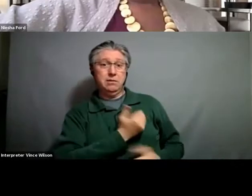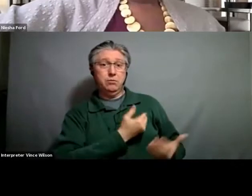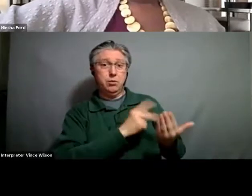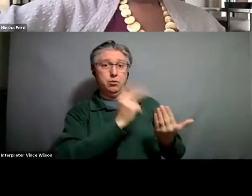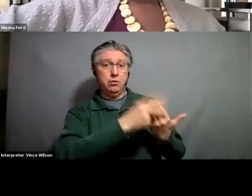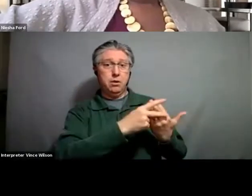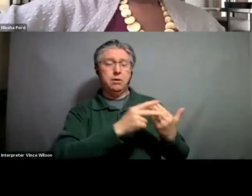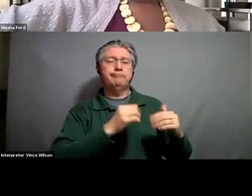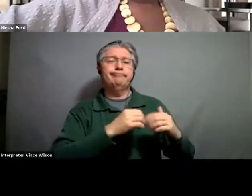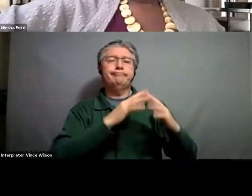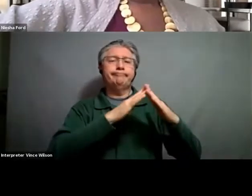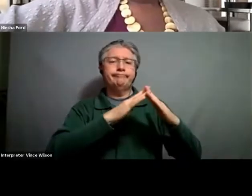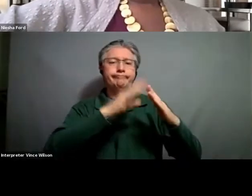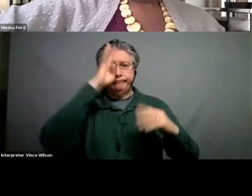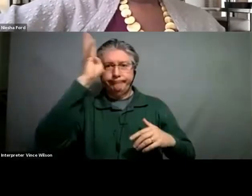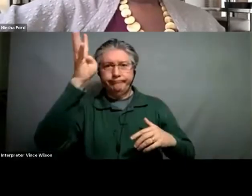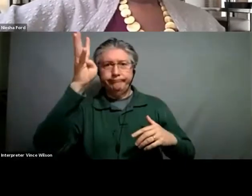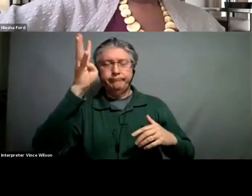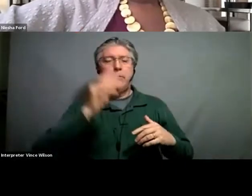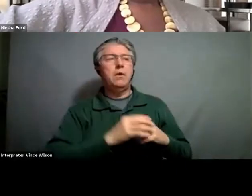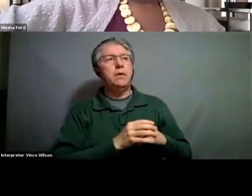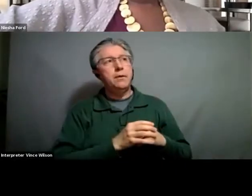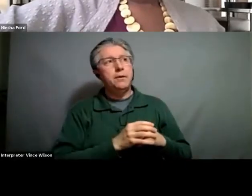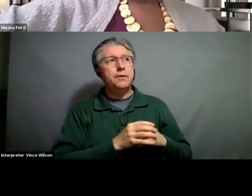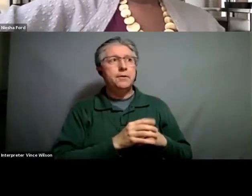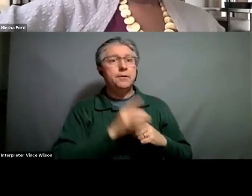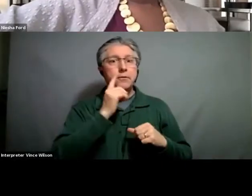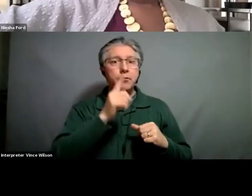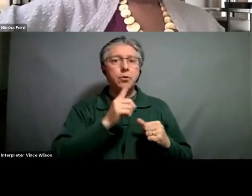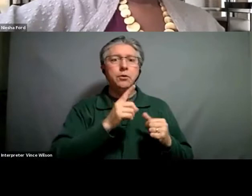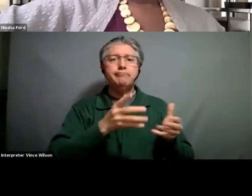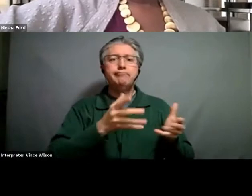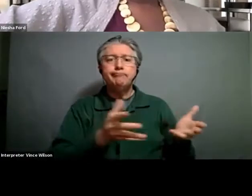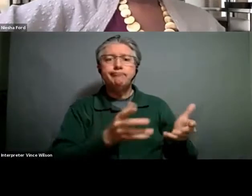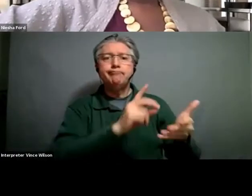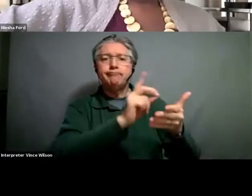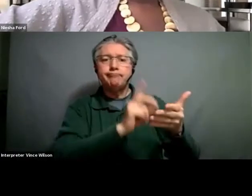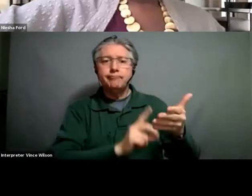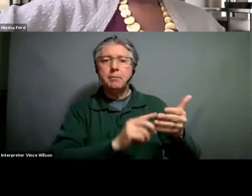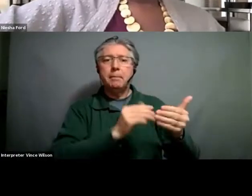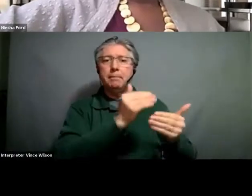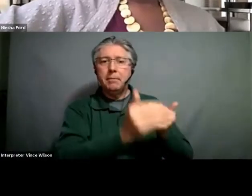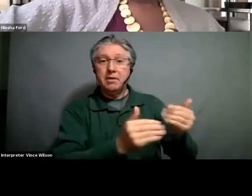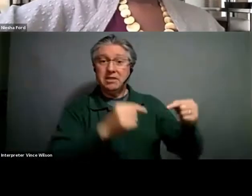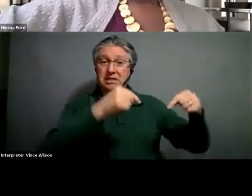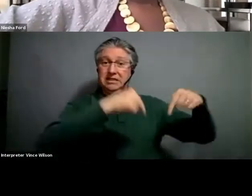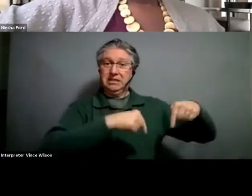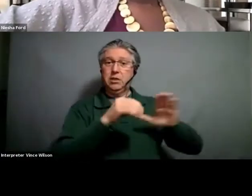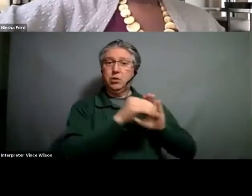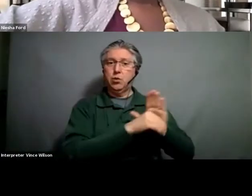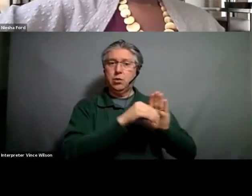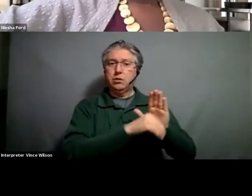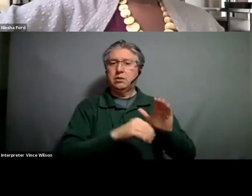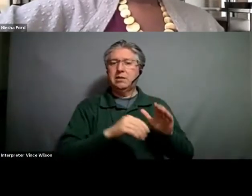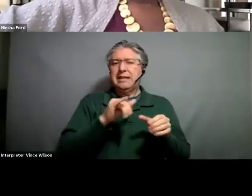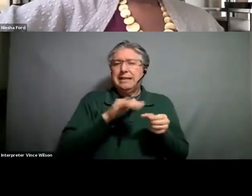to give people a taste of design research methods. We are here in New Orleans, and gumbo is a